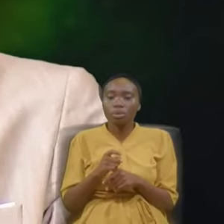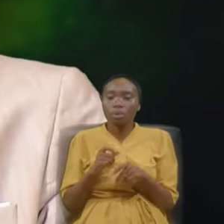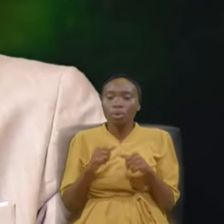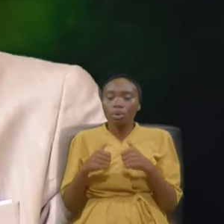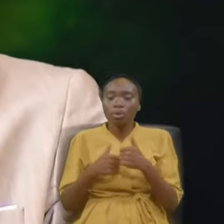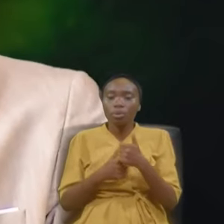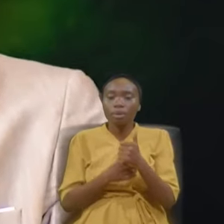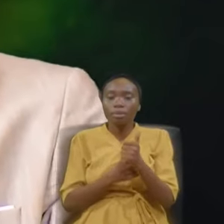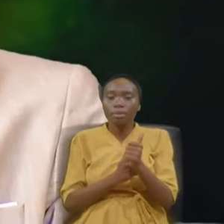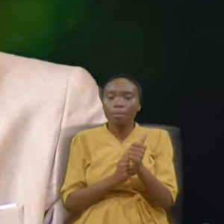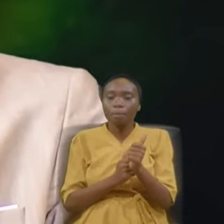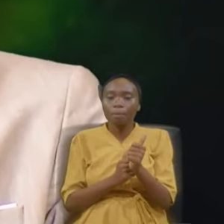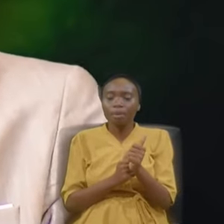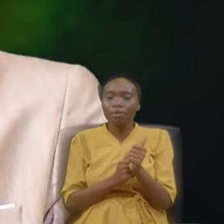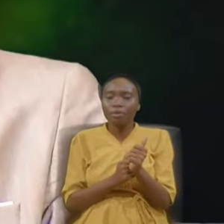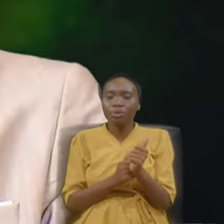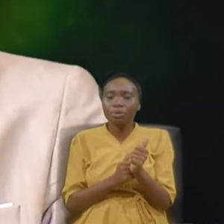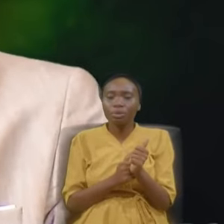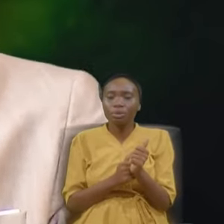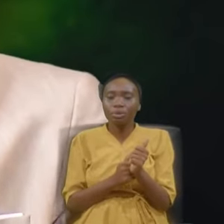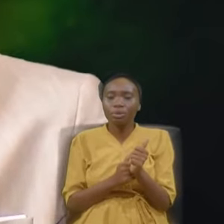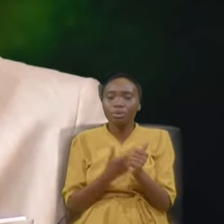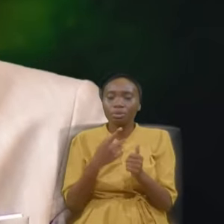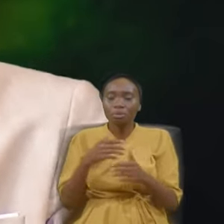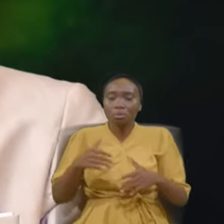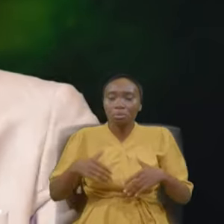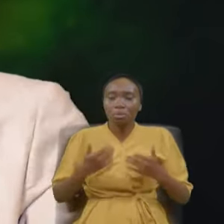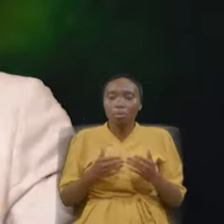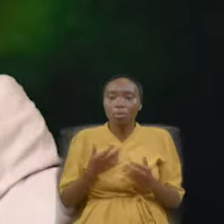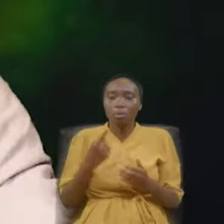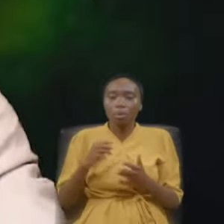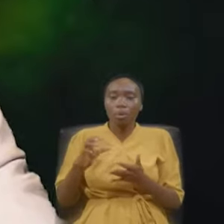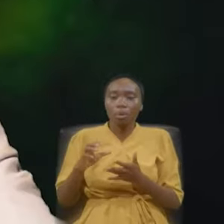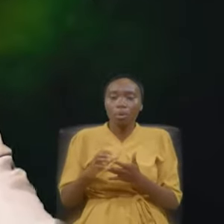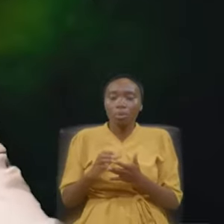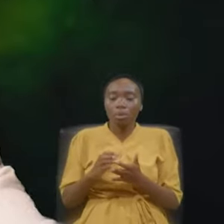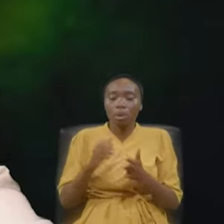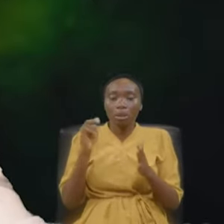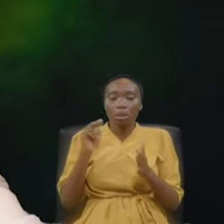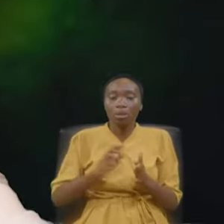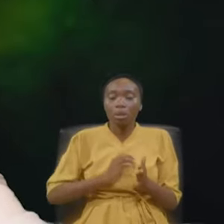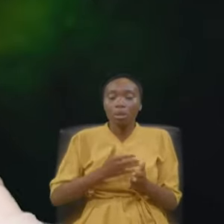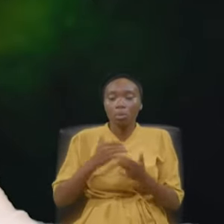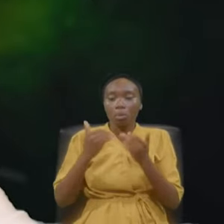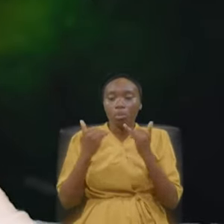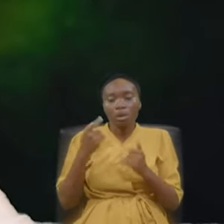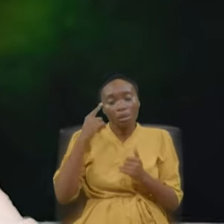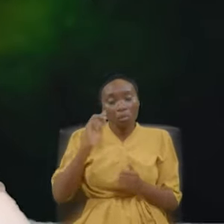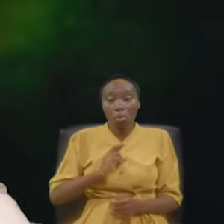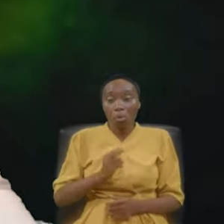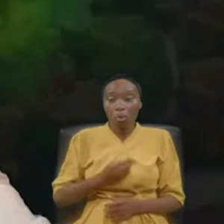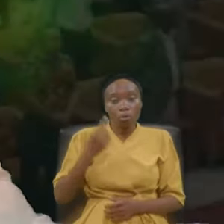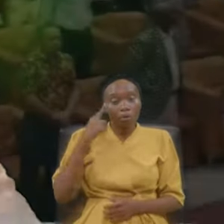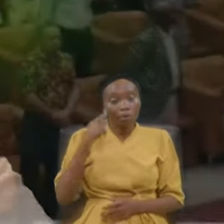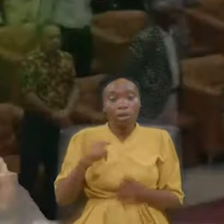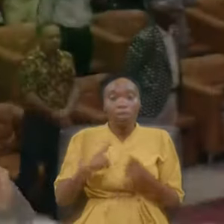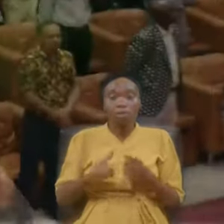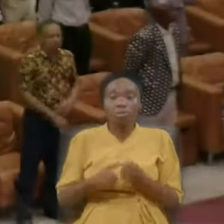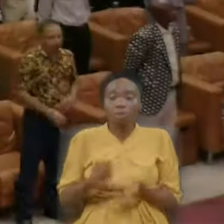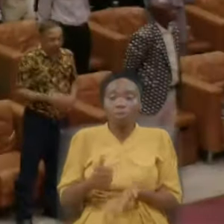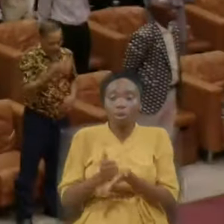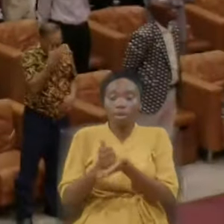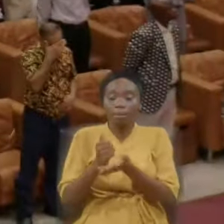up. The young converts require our presence for them, for us to help